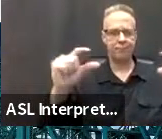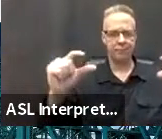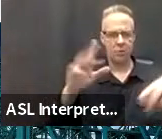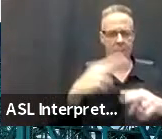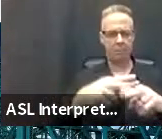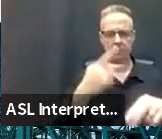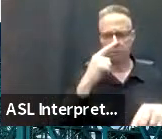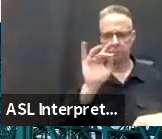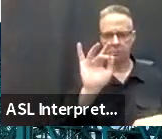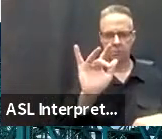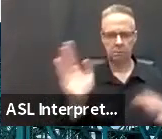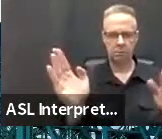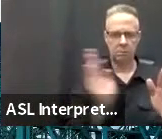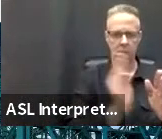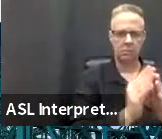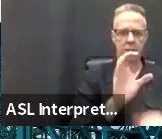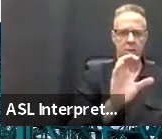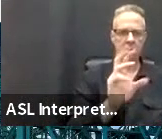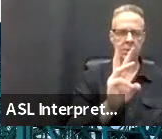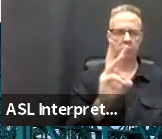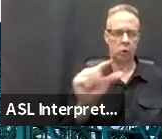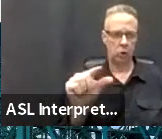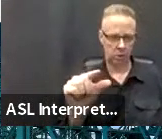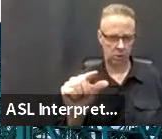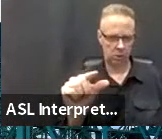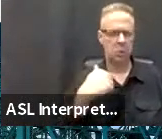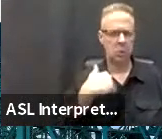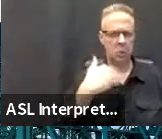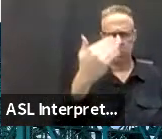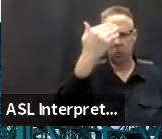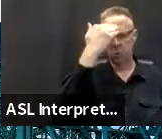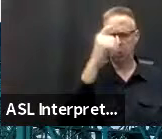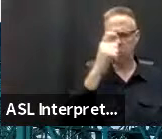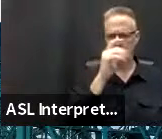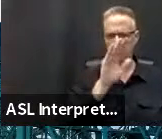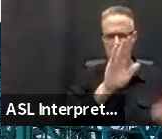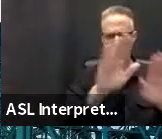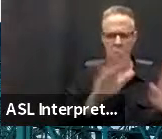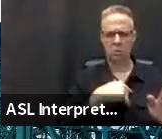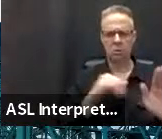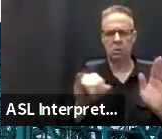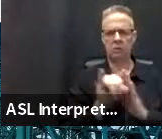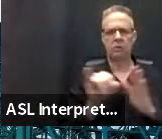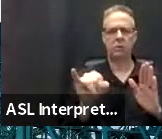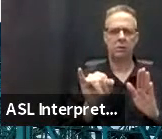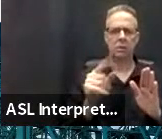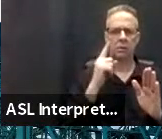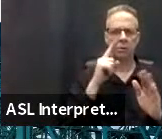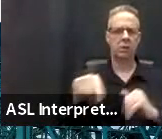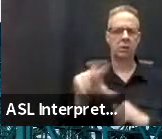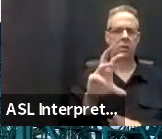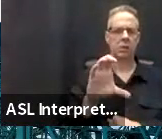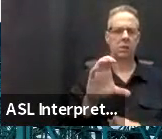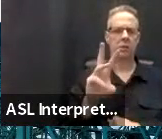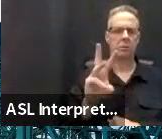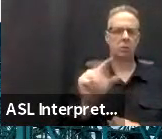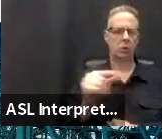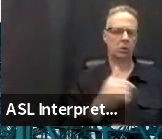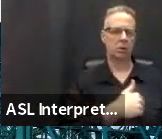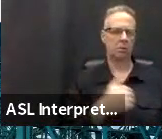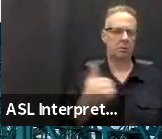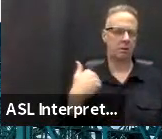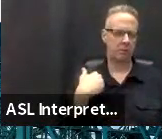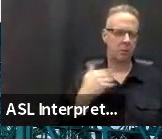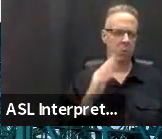if you could put CWG there, that would just identify you as one of our CWG members. It'd be